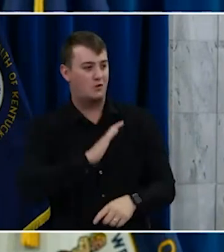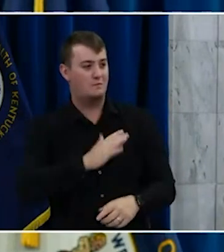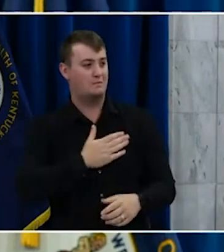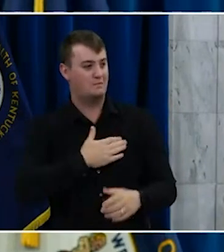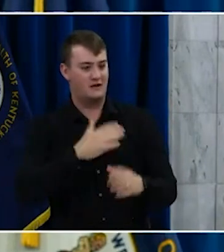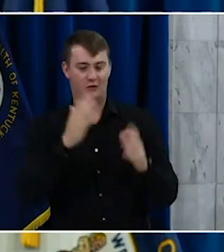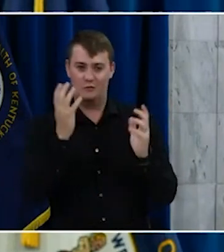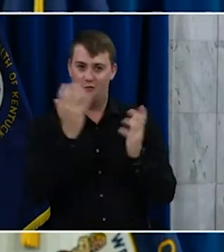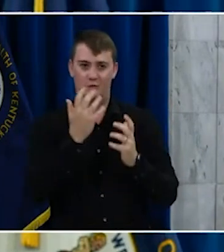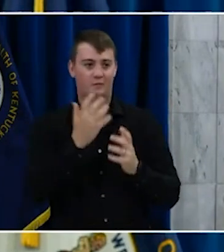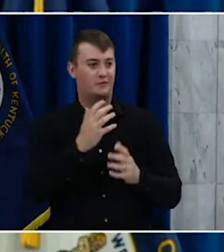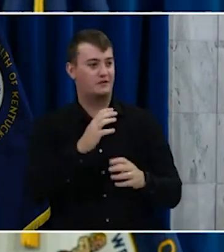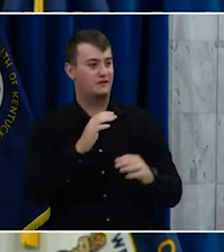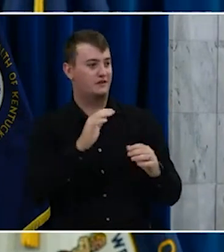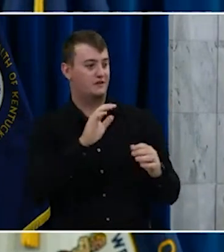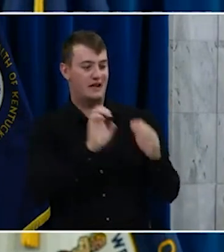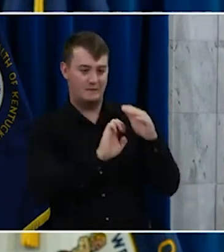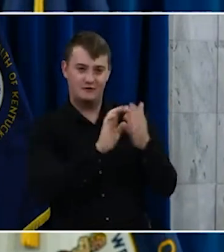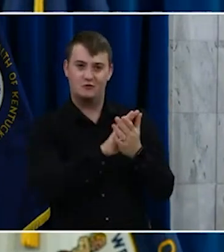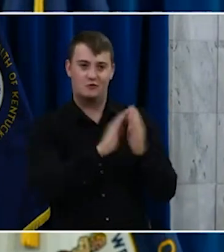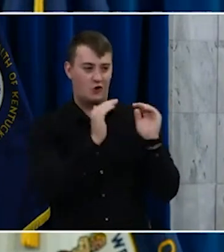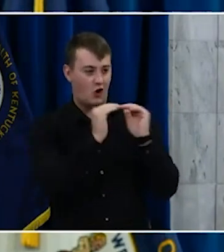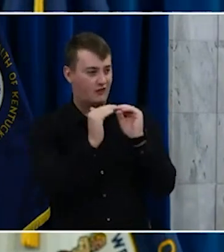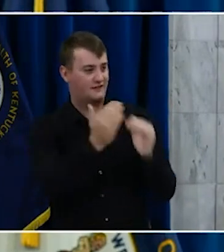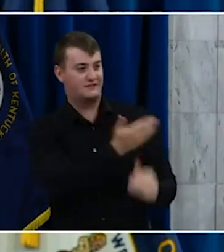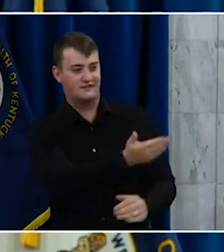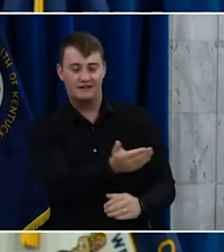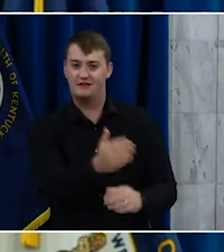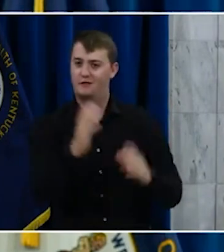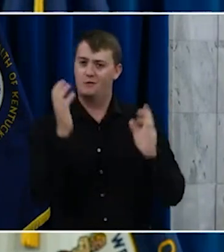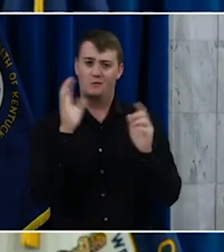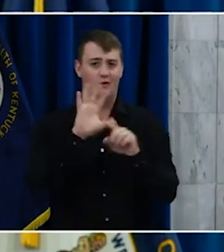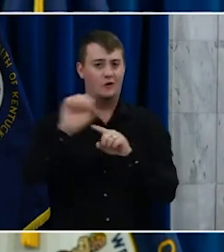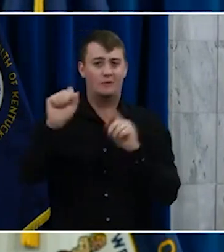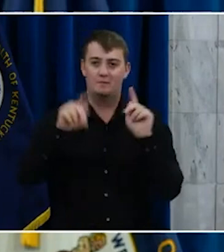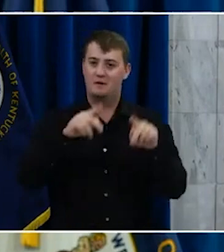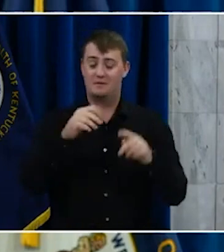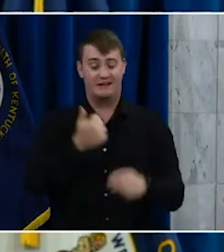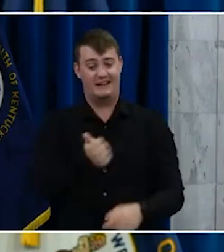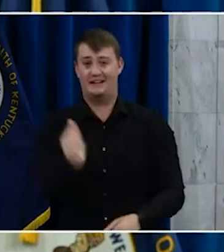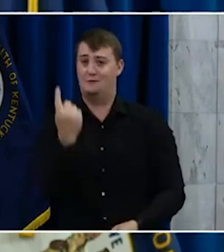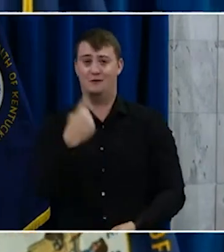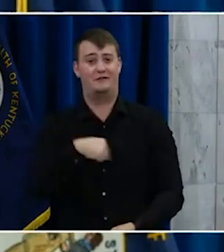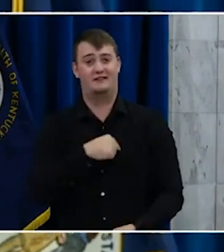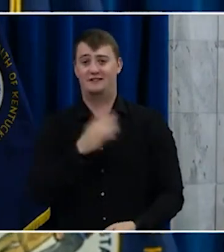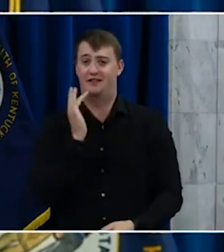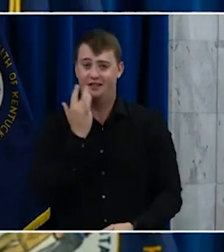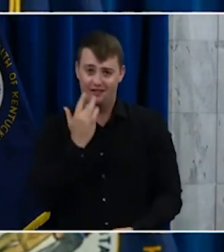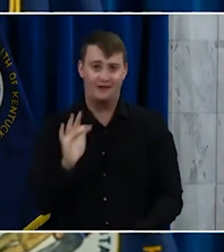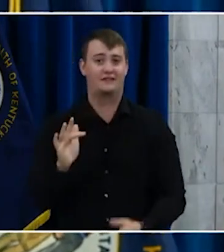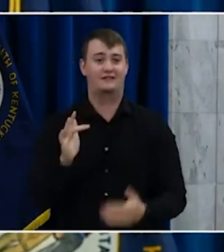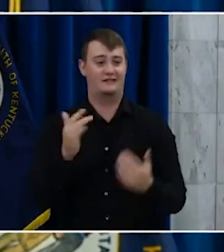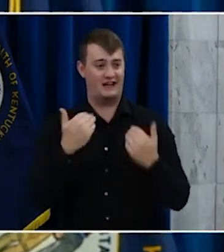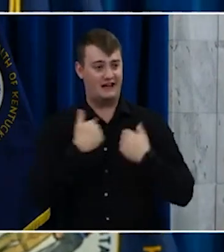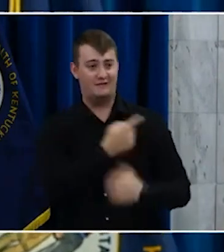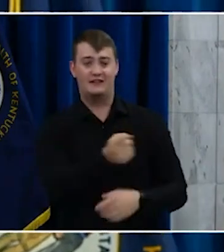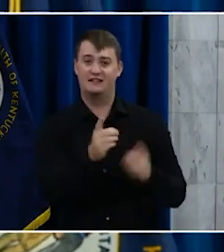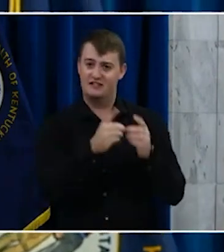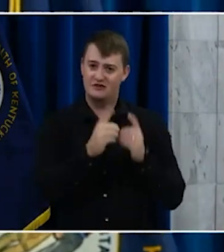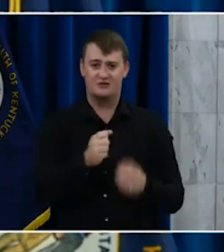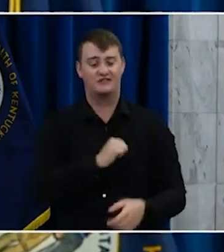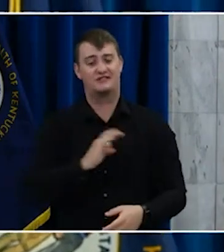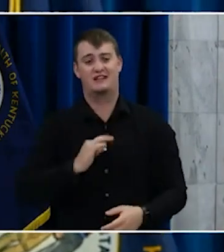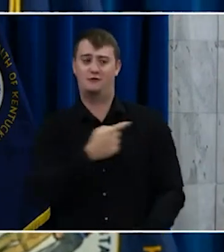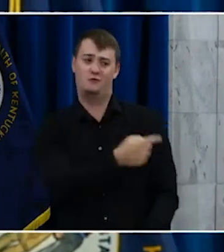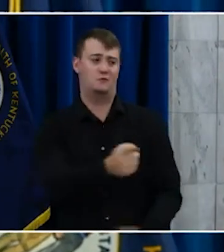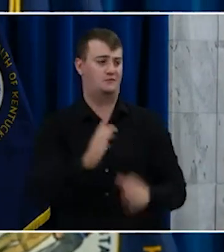wonderful elementary colleagues and the wonderful, any of us would be lucky to have them in our districts or on our staffs. You